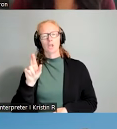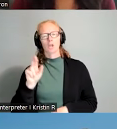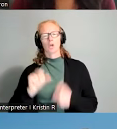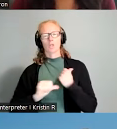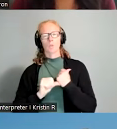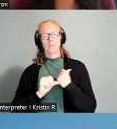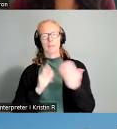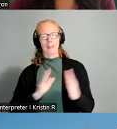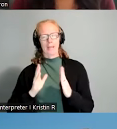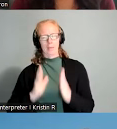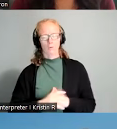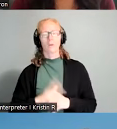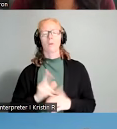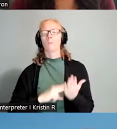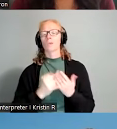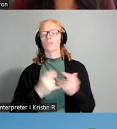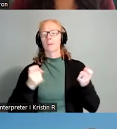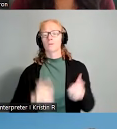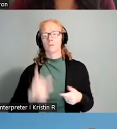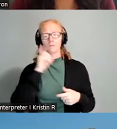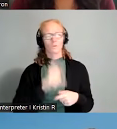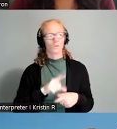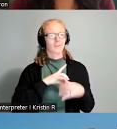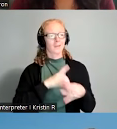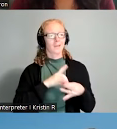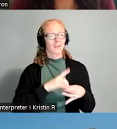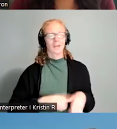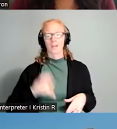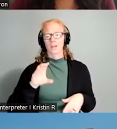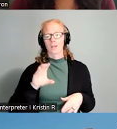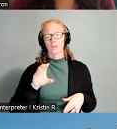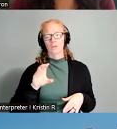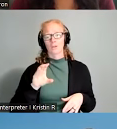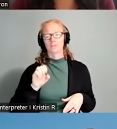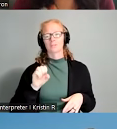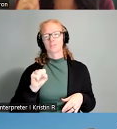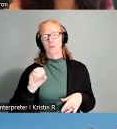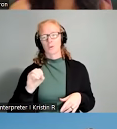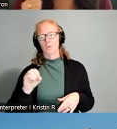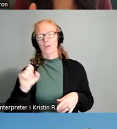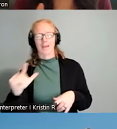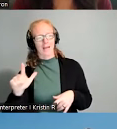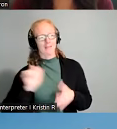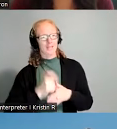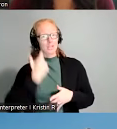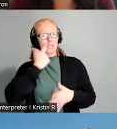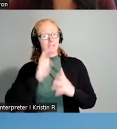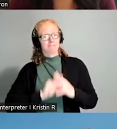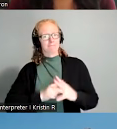and the project manager for the Connect SoCal 2024 PEIR that just kicked off